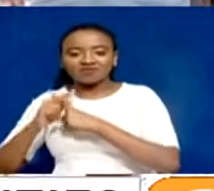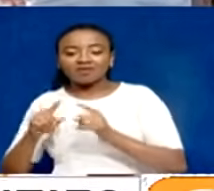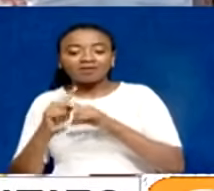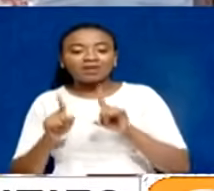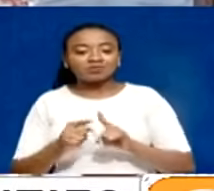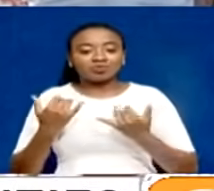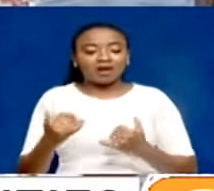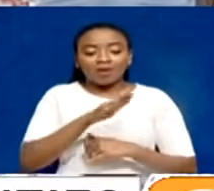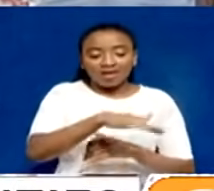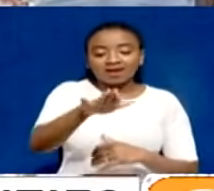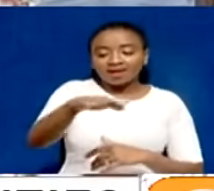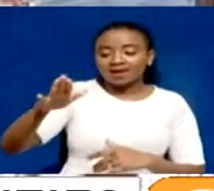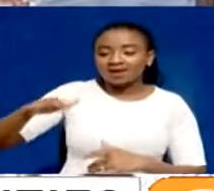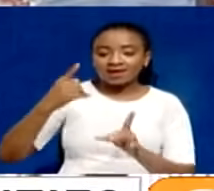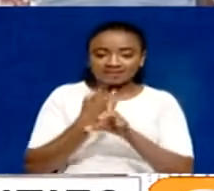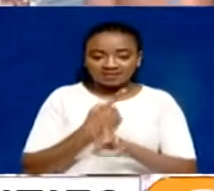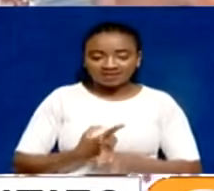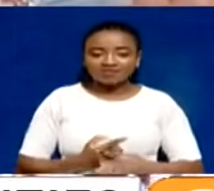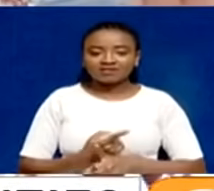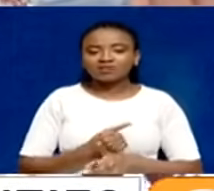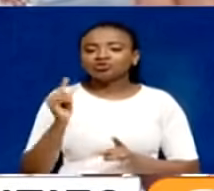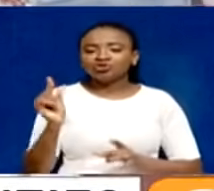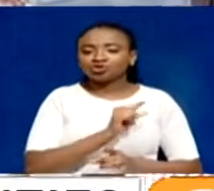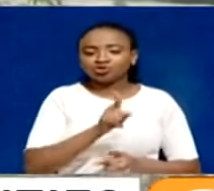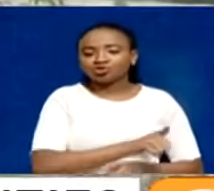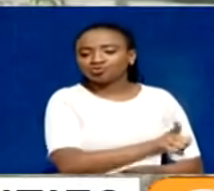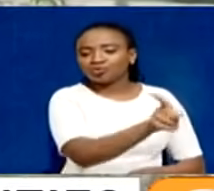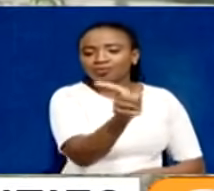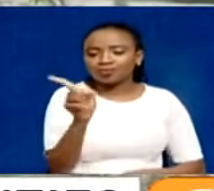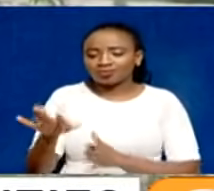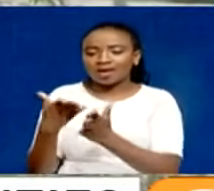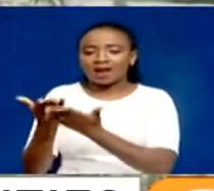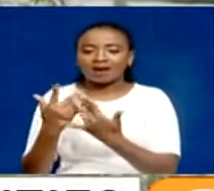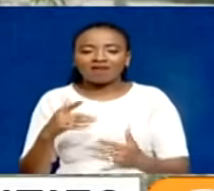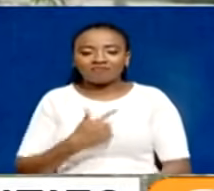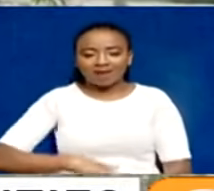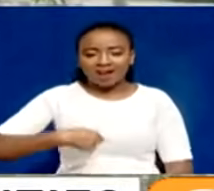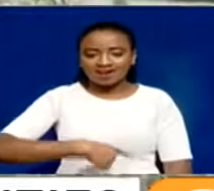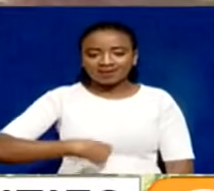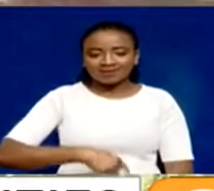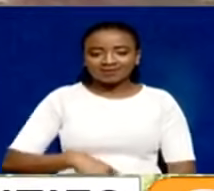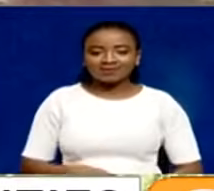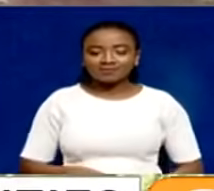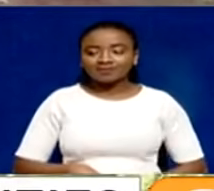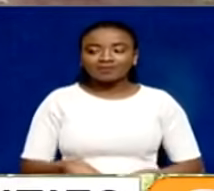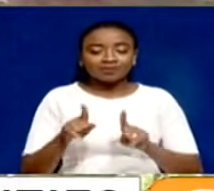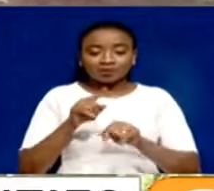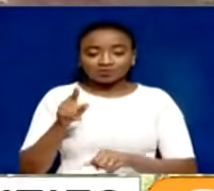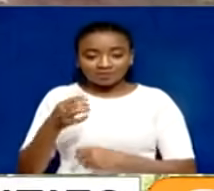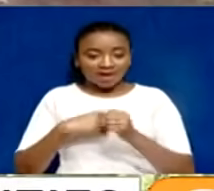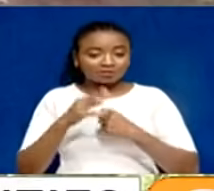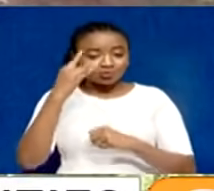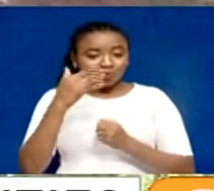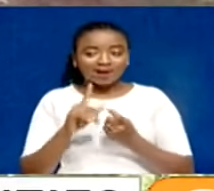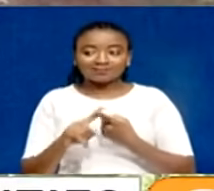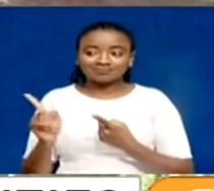zako Ganze, na ukatokea sehemu ya Kilifi na ukaenda Malindi. Part of the infrastructural development is in response to